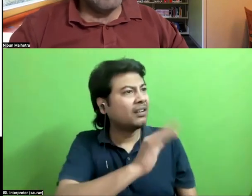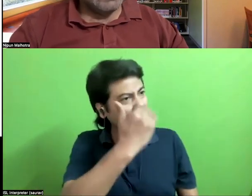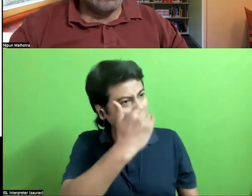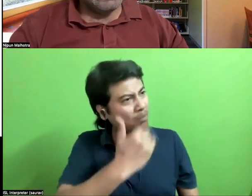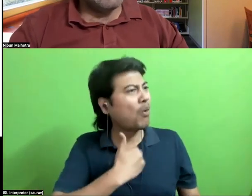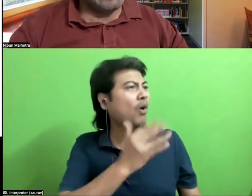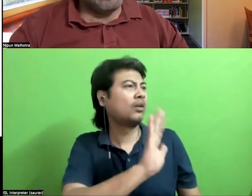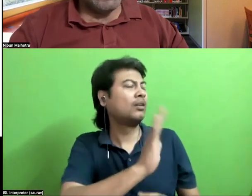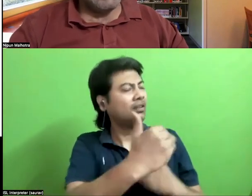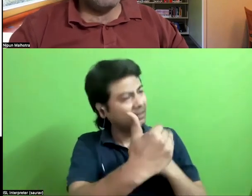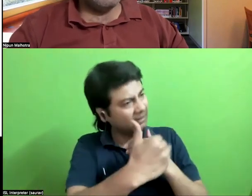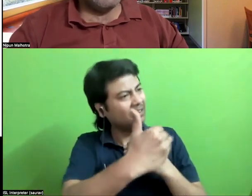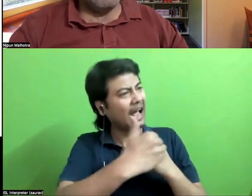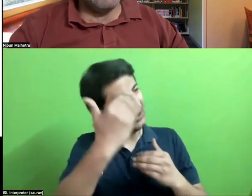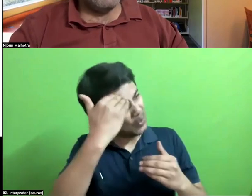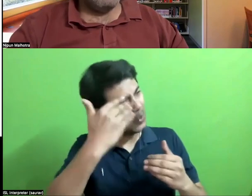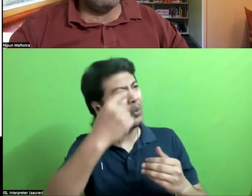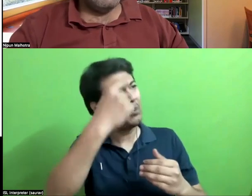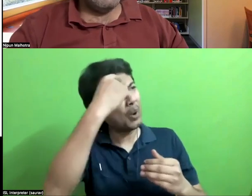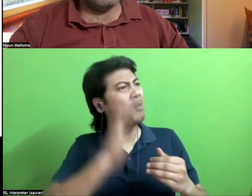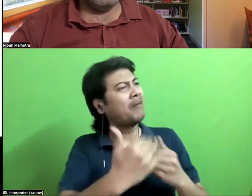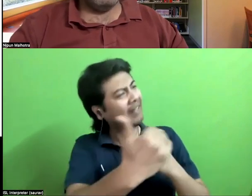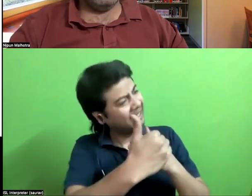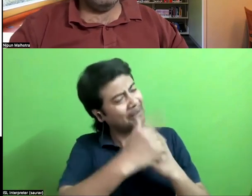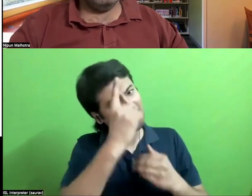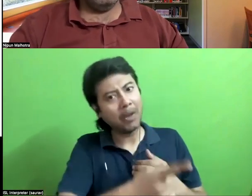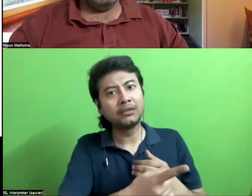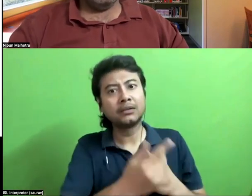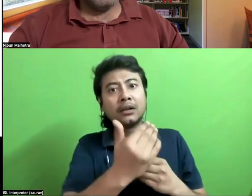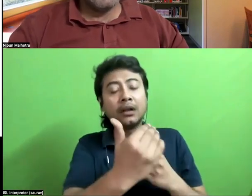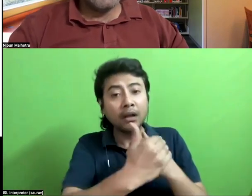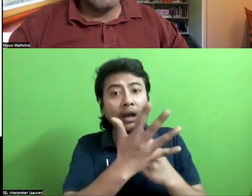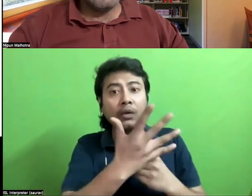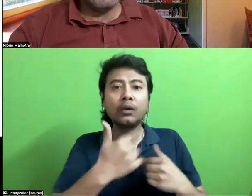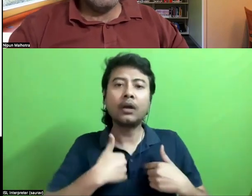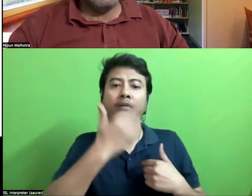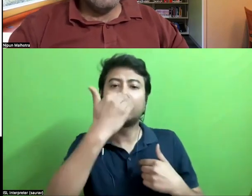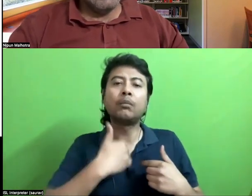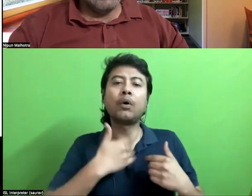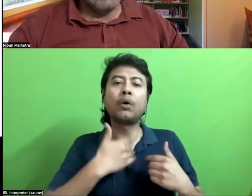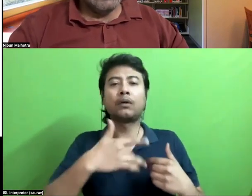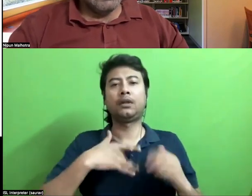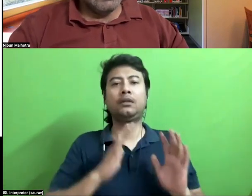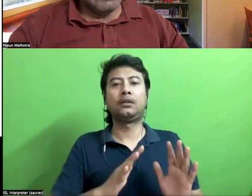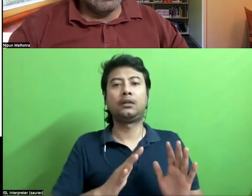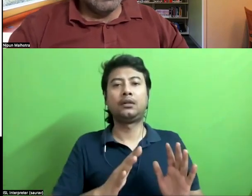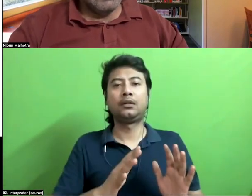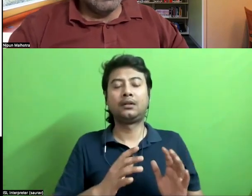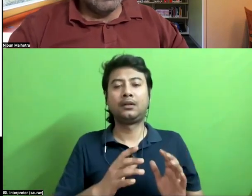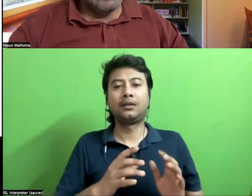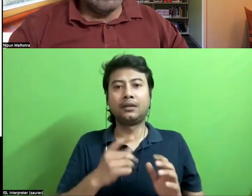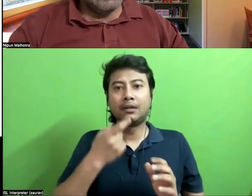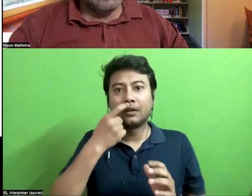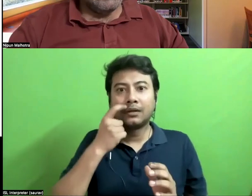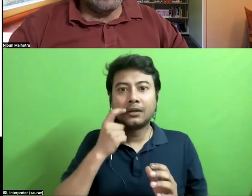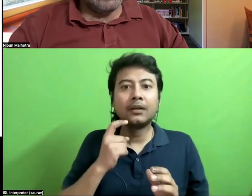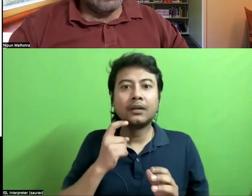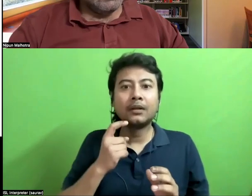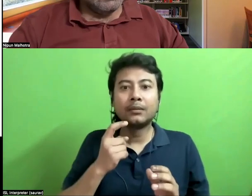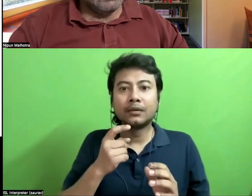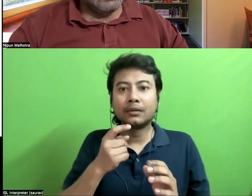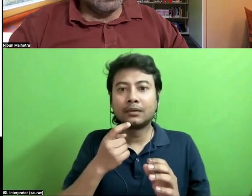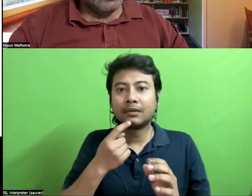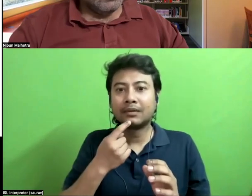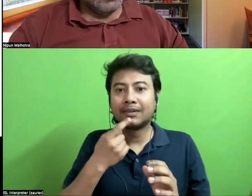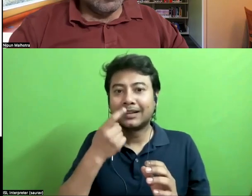my life. And Shanti, I know I've taken too much time, so this is going to be my No, last no, example. not at all. I think these solutions also help us to understand how